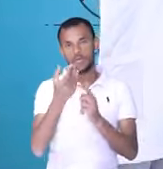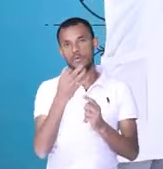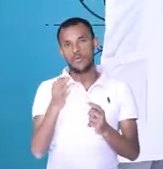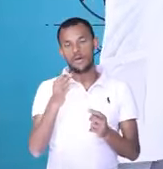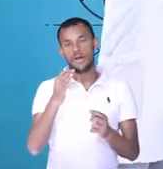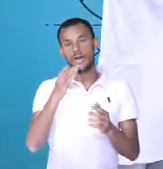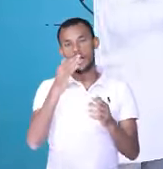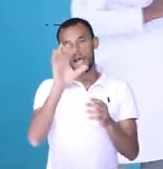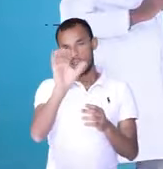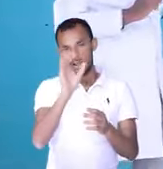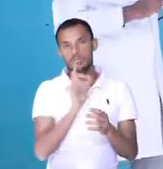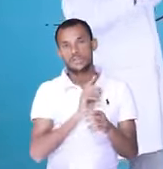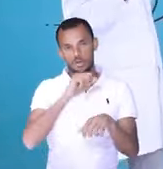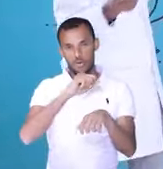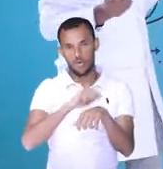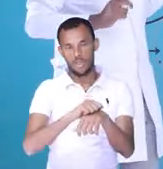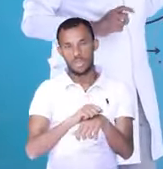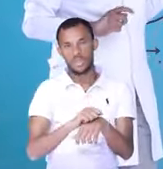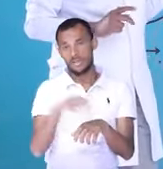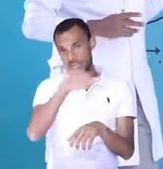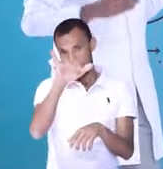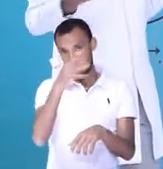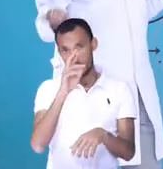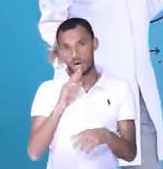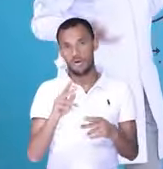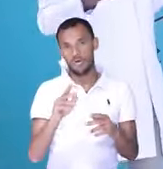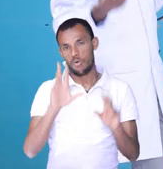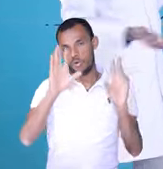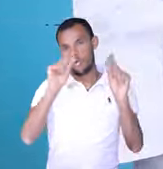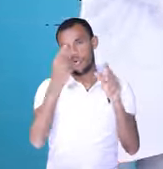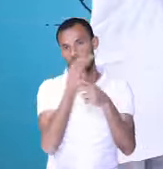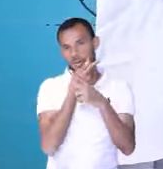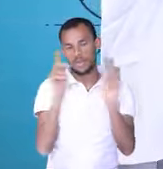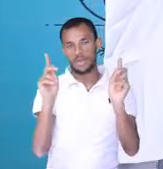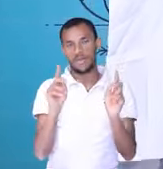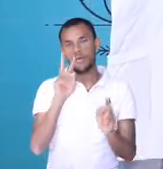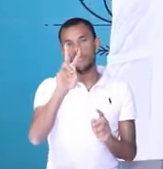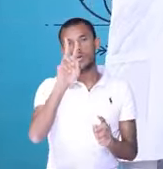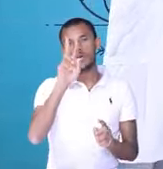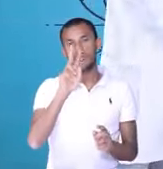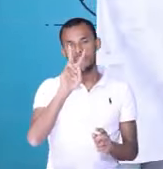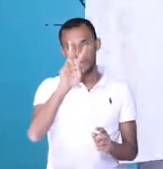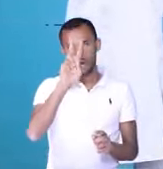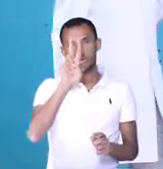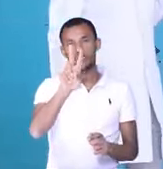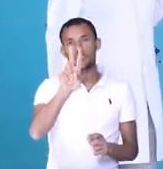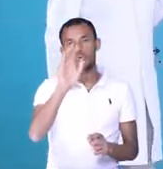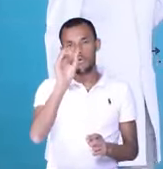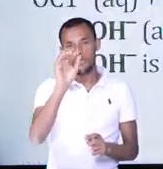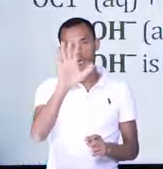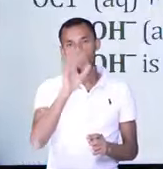the catalyst? Solid. Is it the same physical state? No. Therefore, V2O5 is a